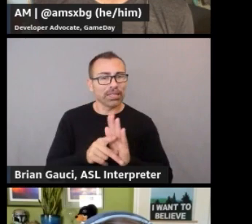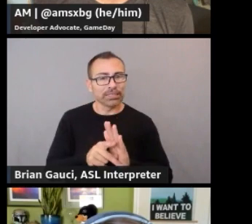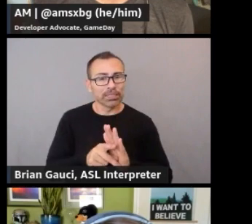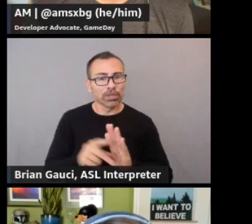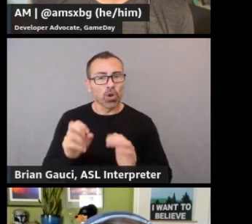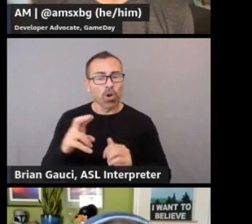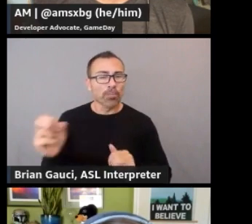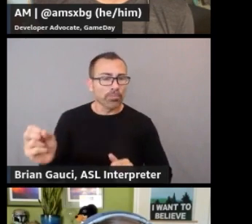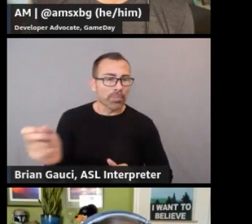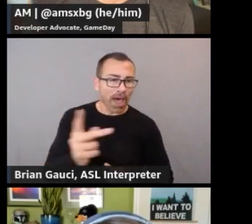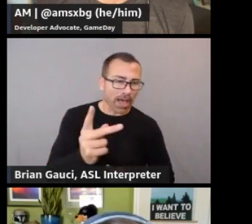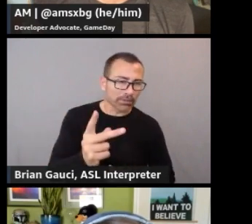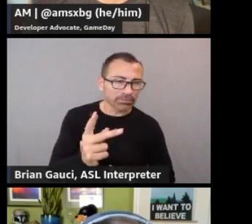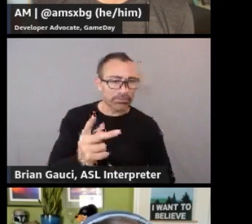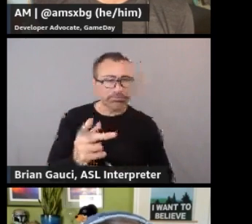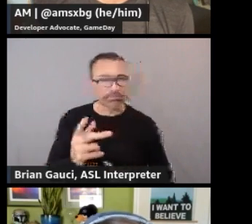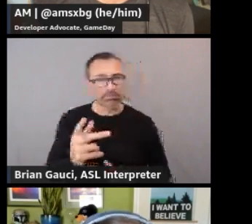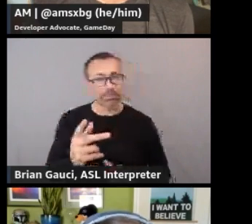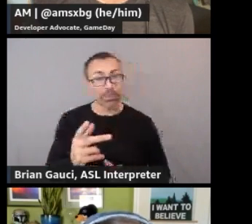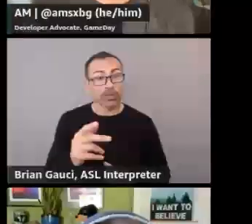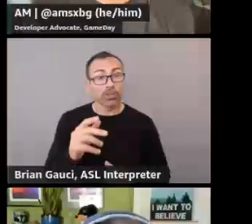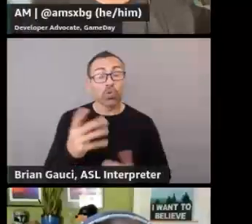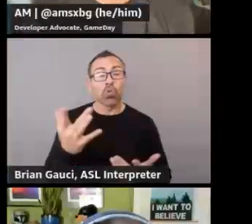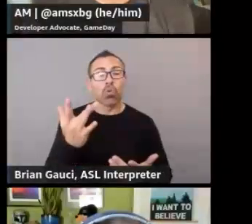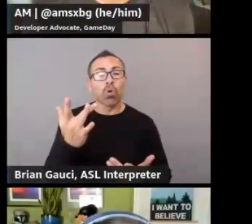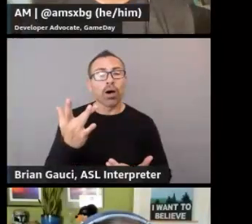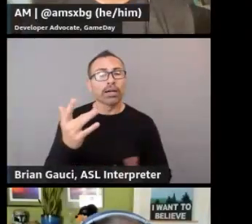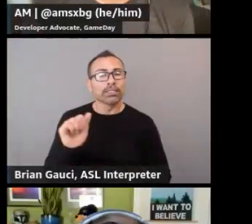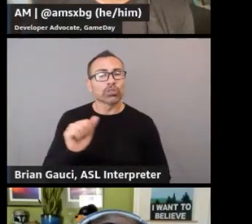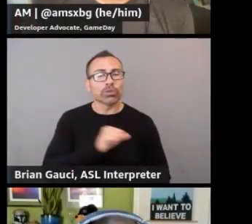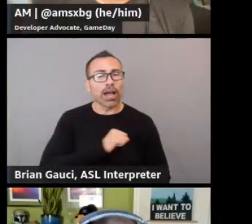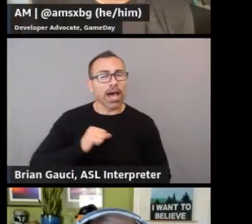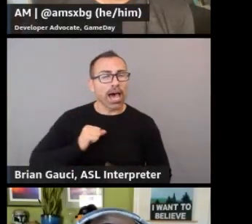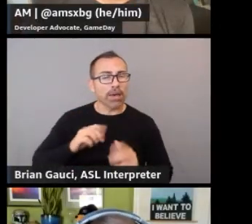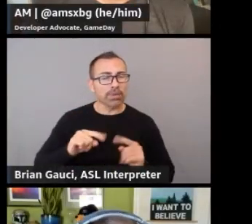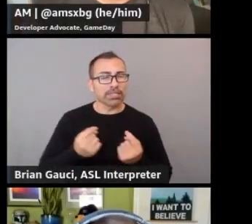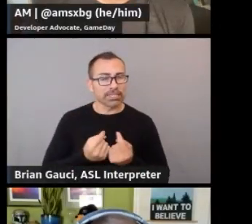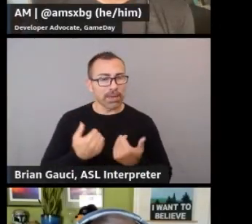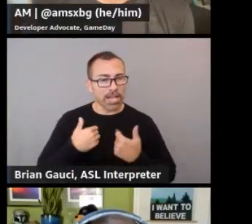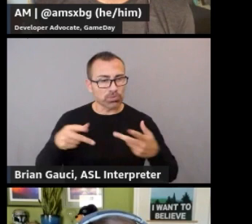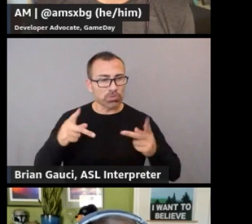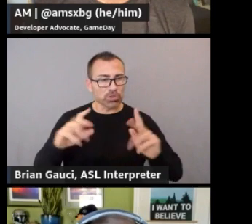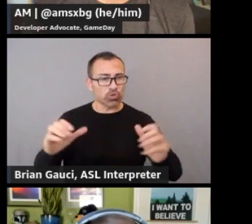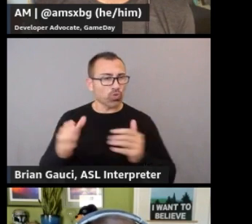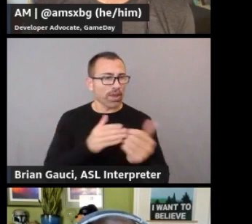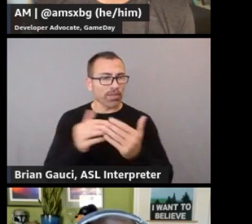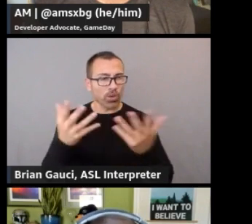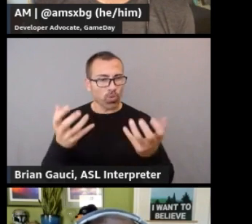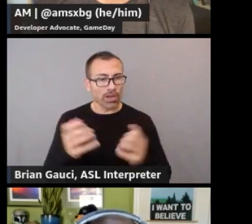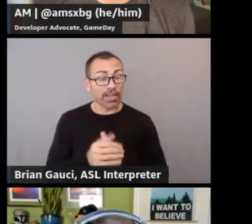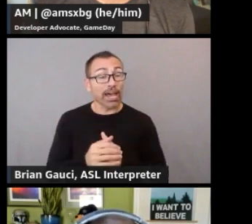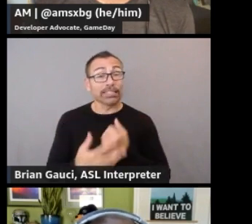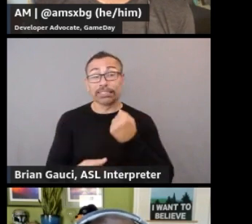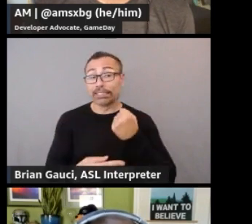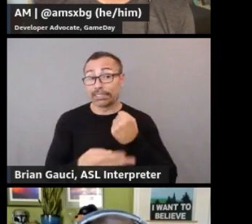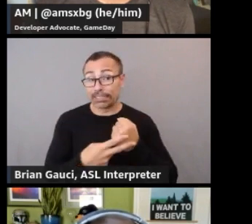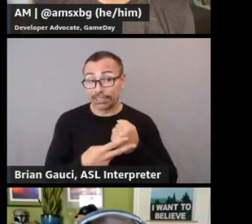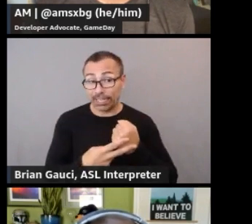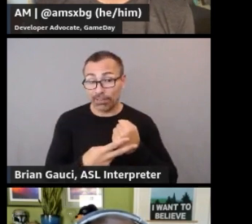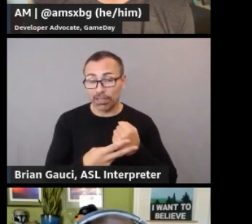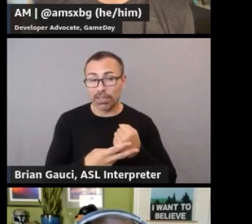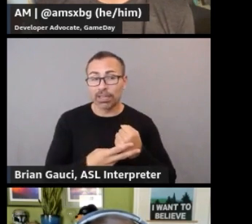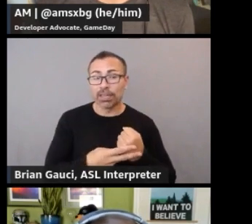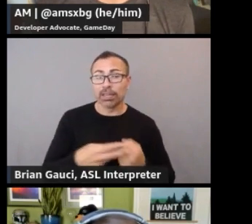in so that the admin team can do whatever they want, and I save it, if I flip back to